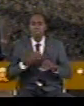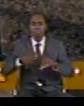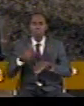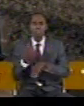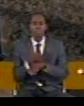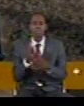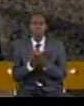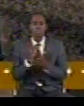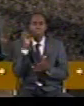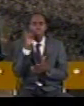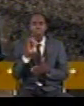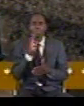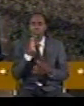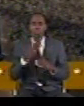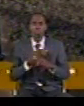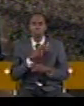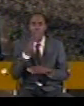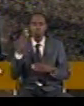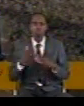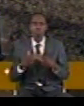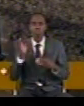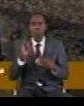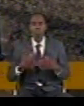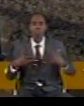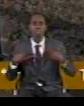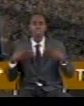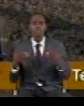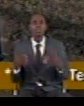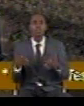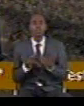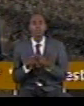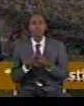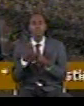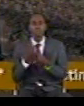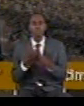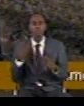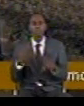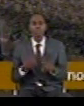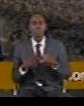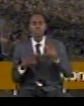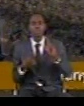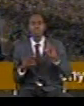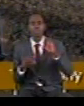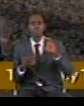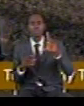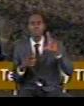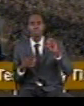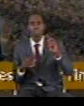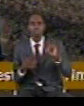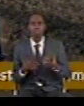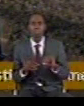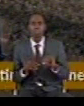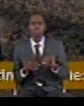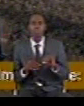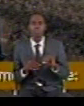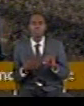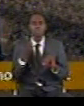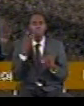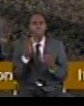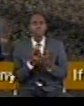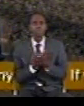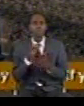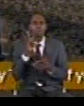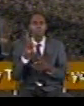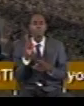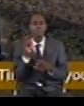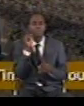whole. Also from the church official Facebook page, Sister Esther Tolu Lokpe is testifying